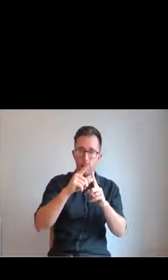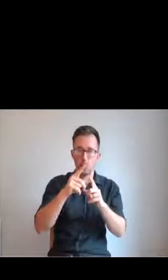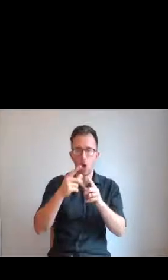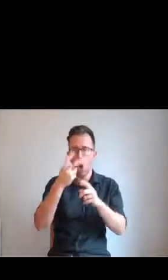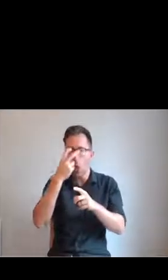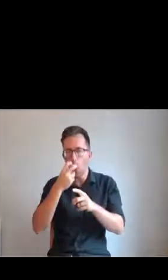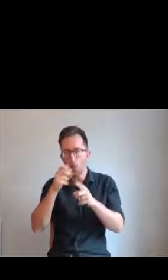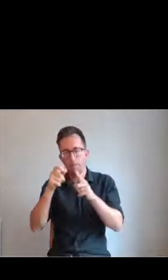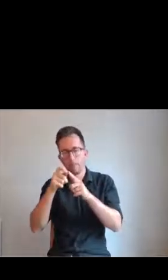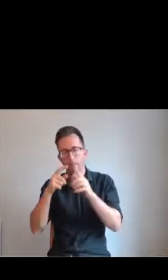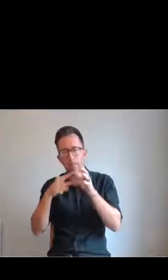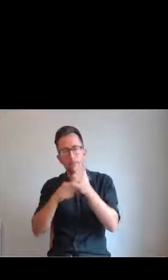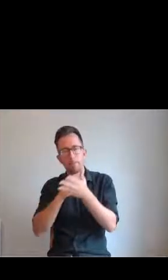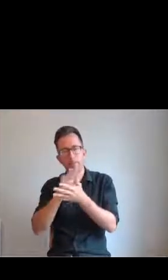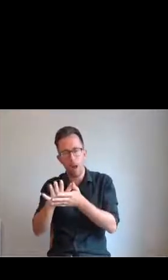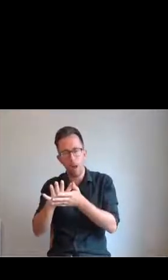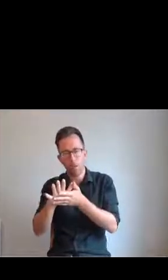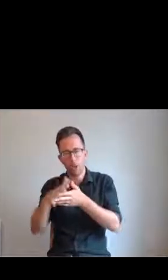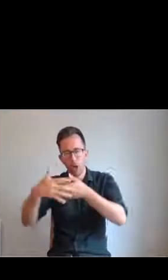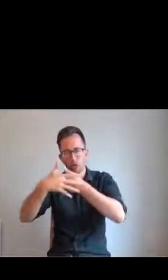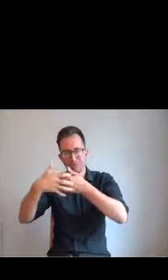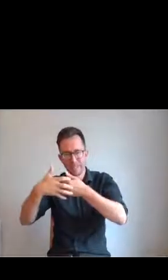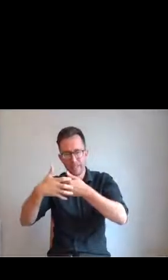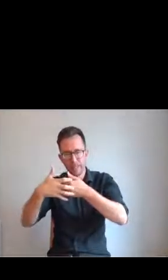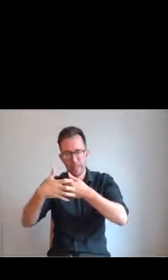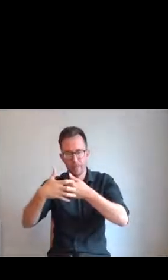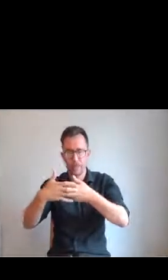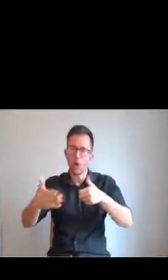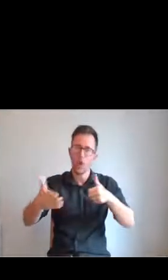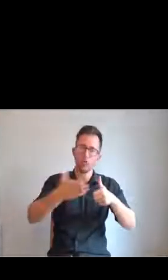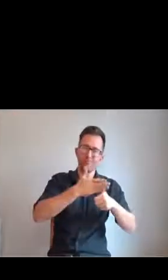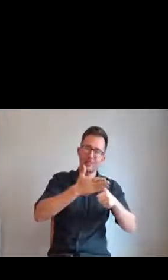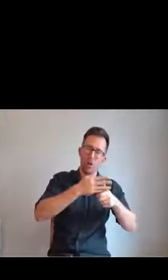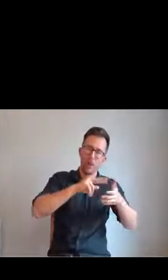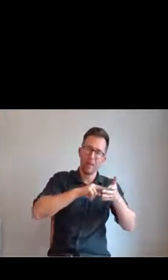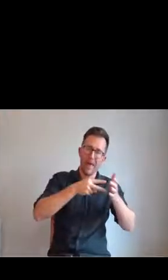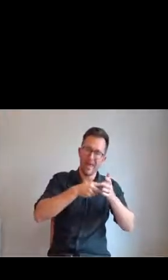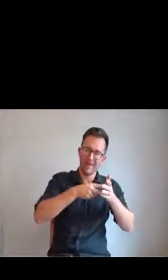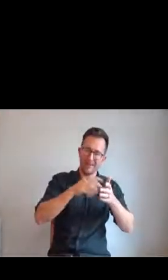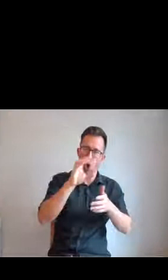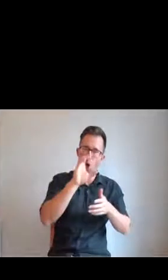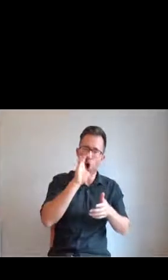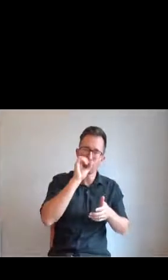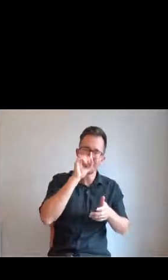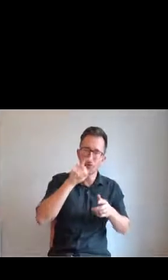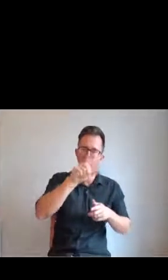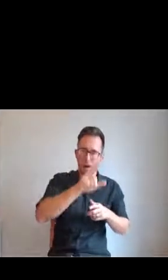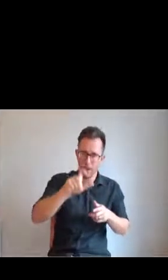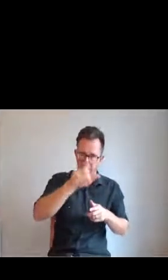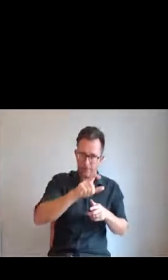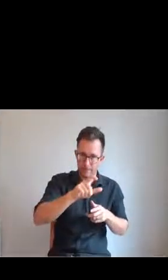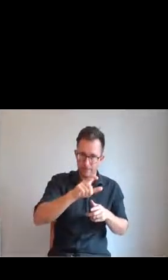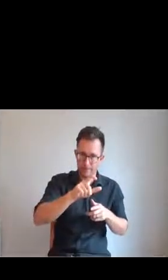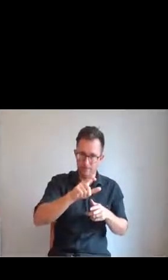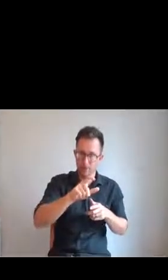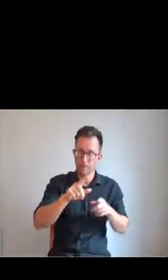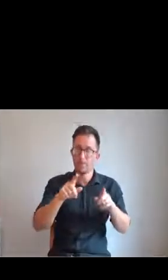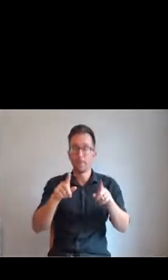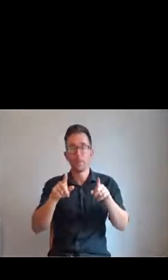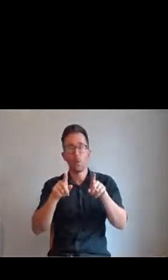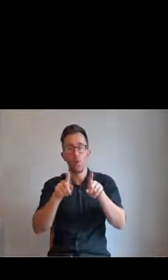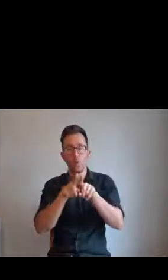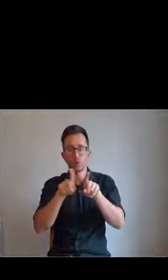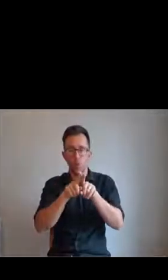at supplementary consultation in orange. You can also see where we've made refinements shown by the